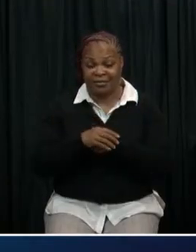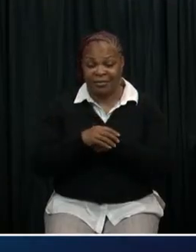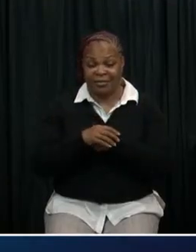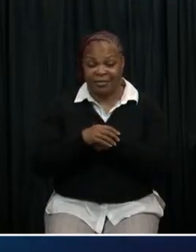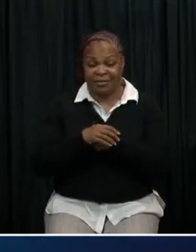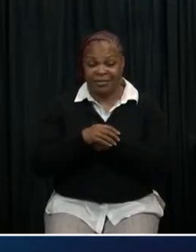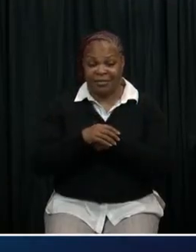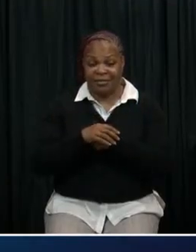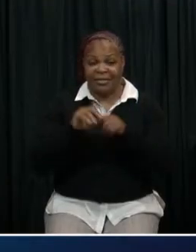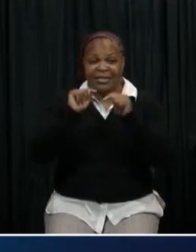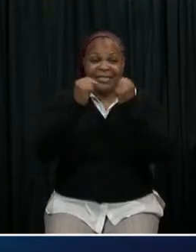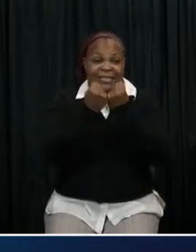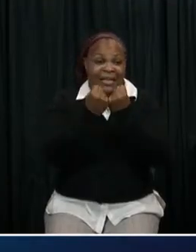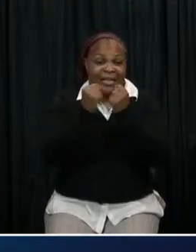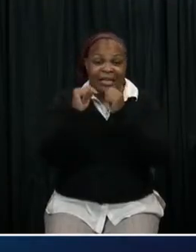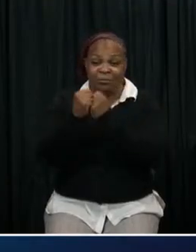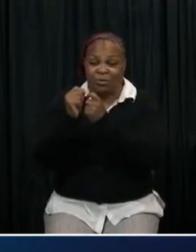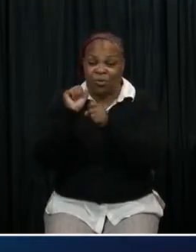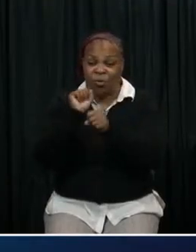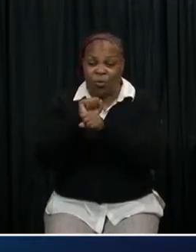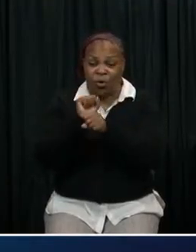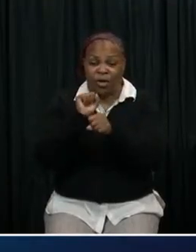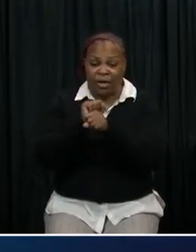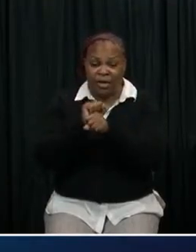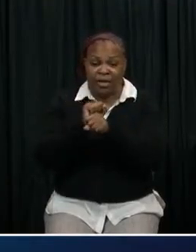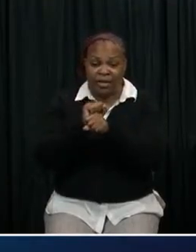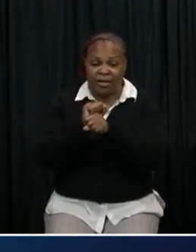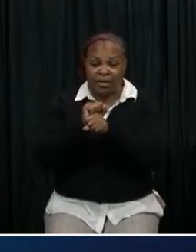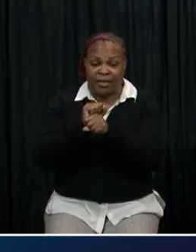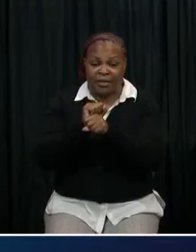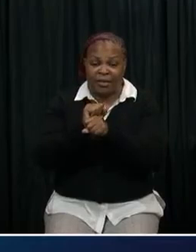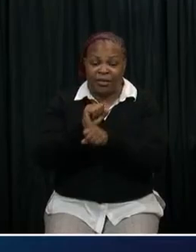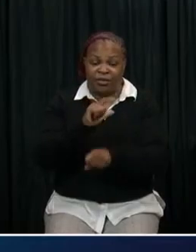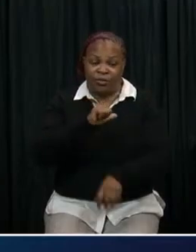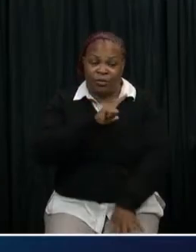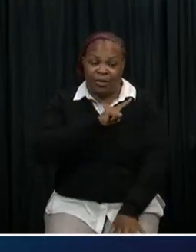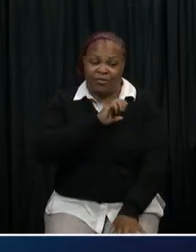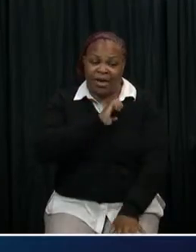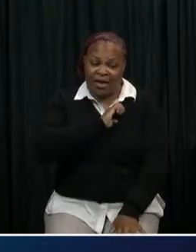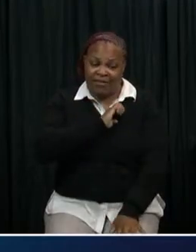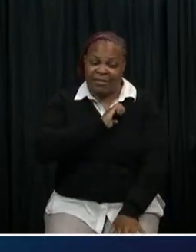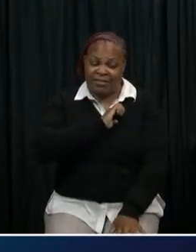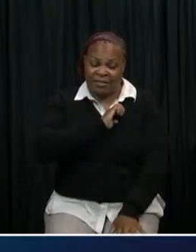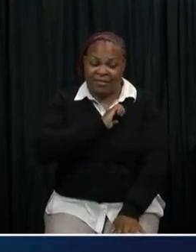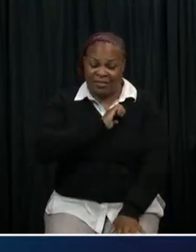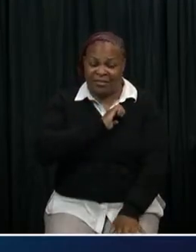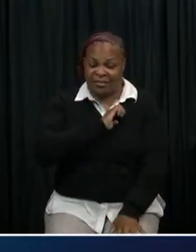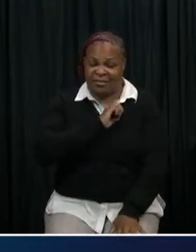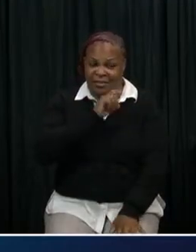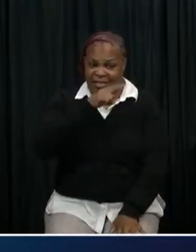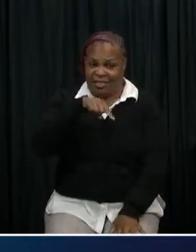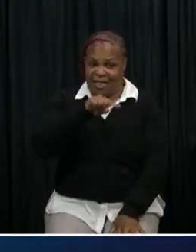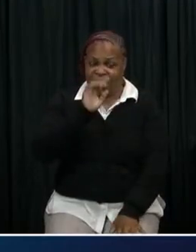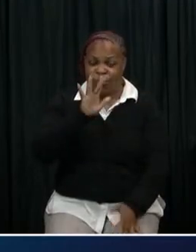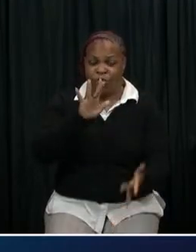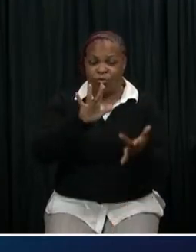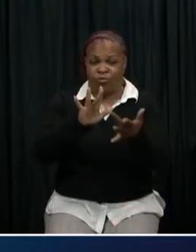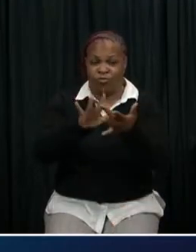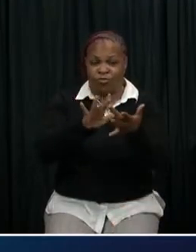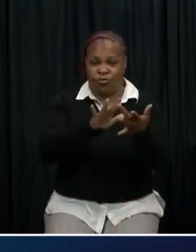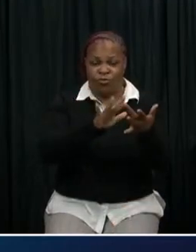the teams that have been working with Elder Larry Evans to ensure that we reach where we